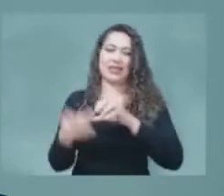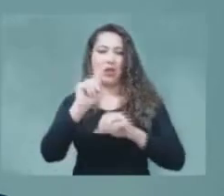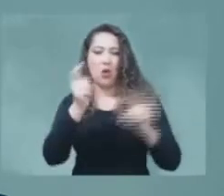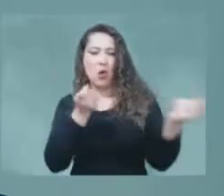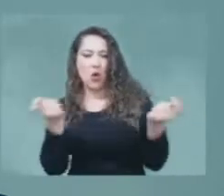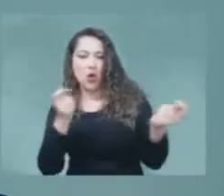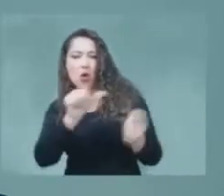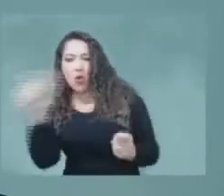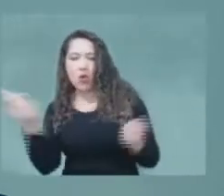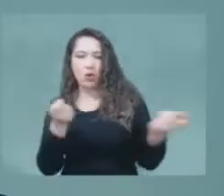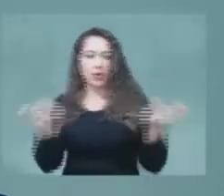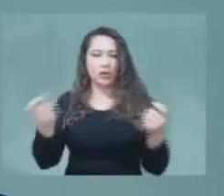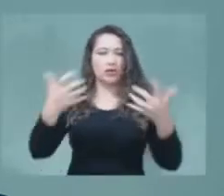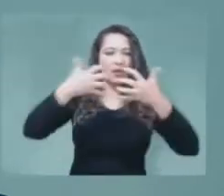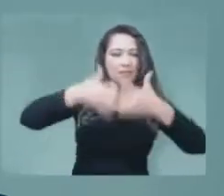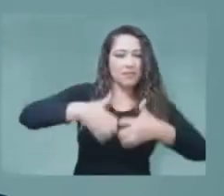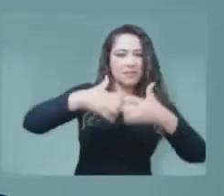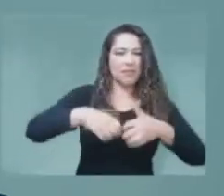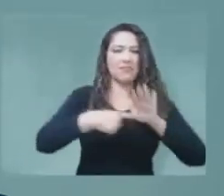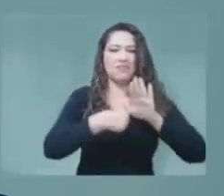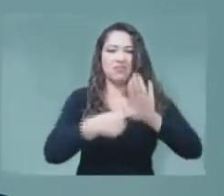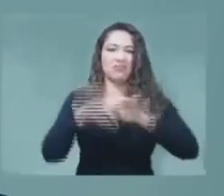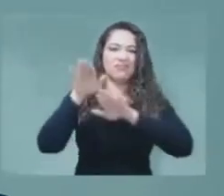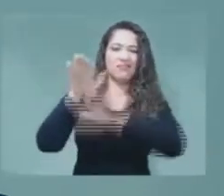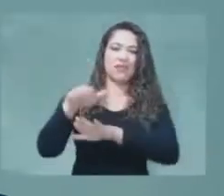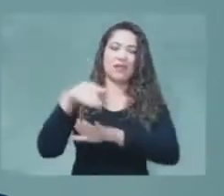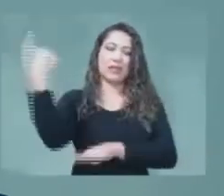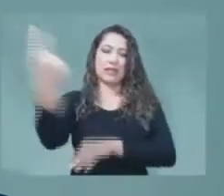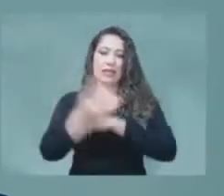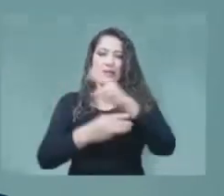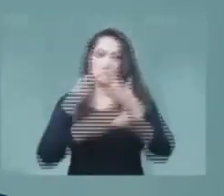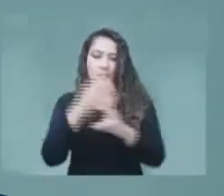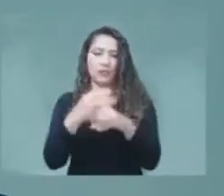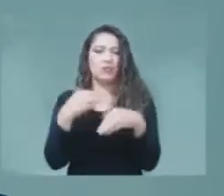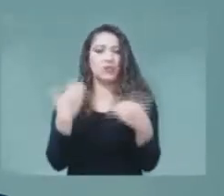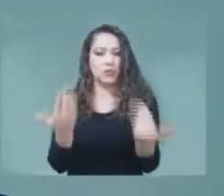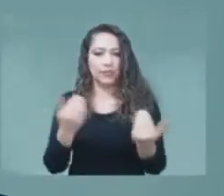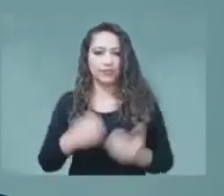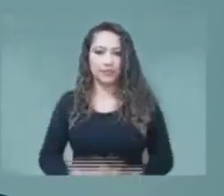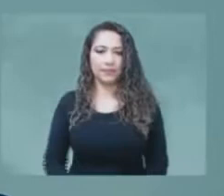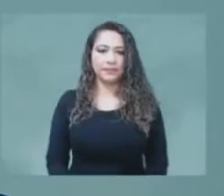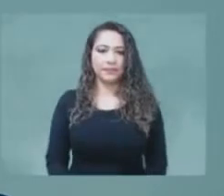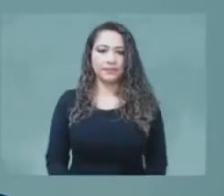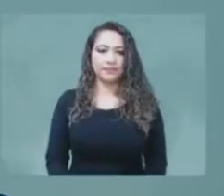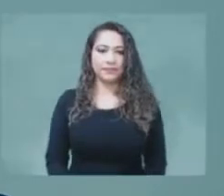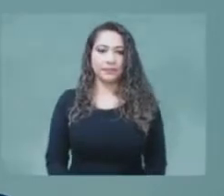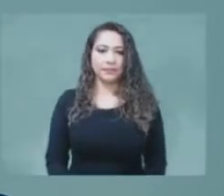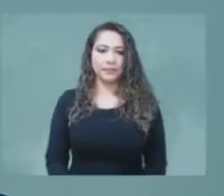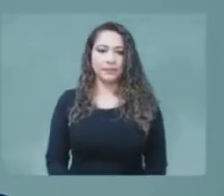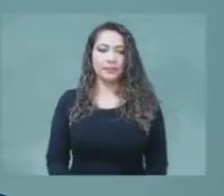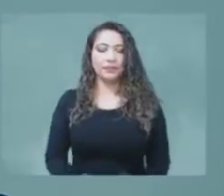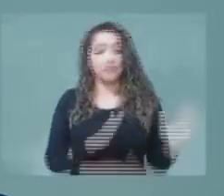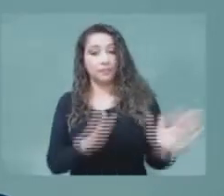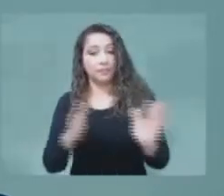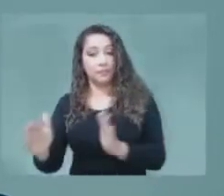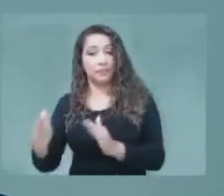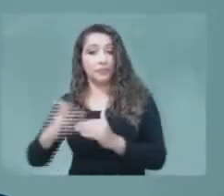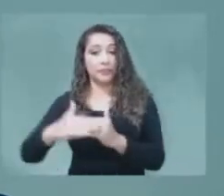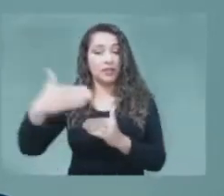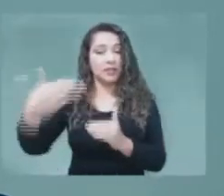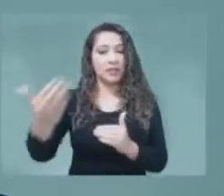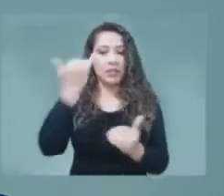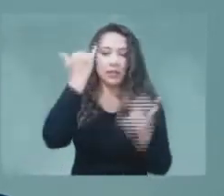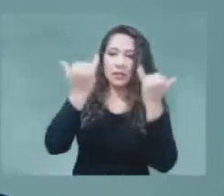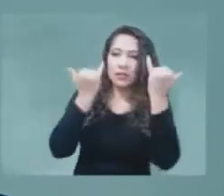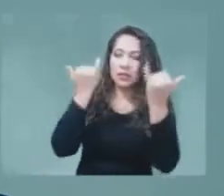of the most representative industries in this field worldwide. Later on, we will be discussing the